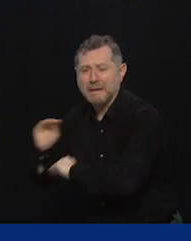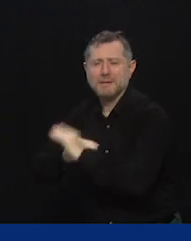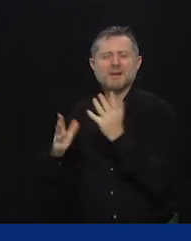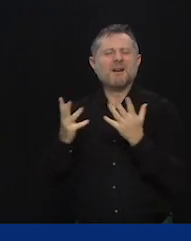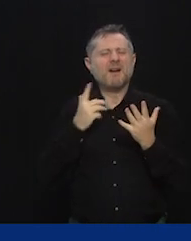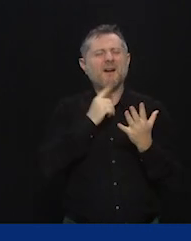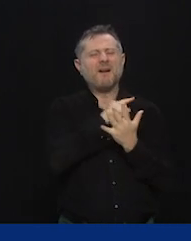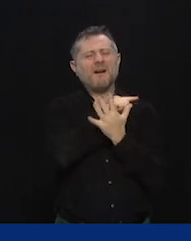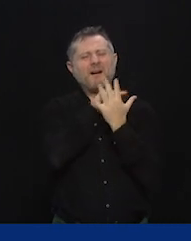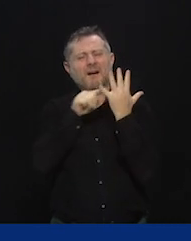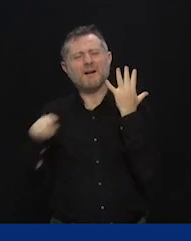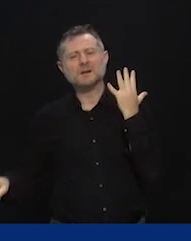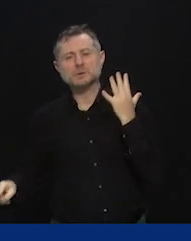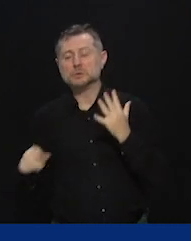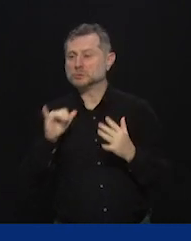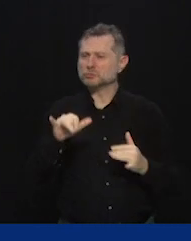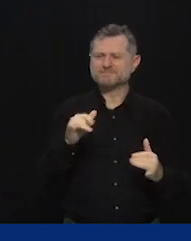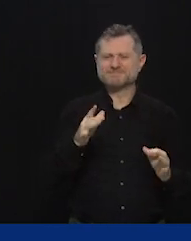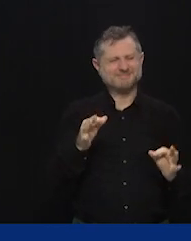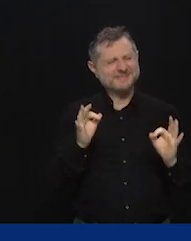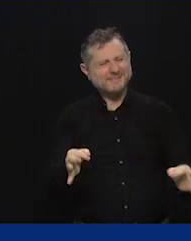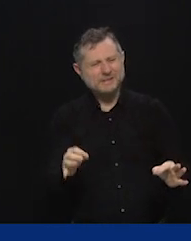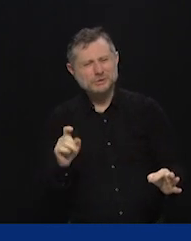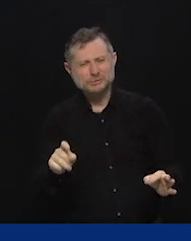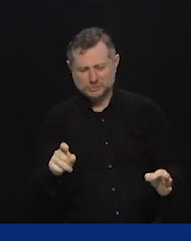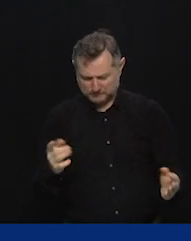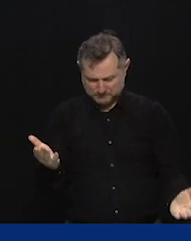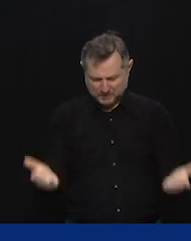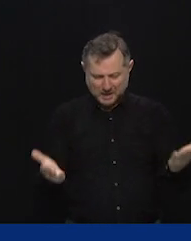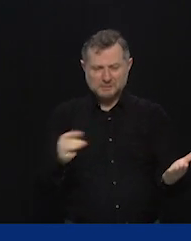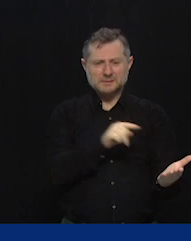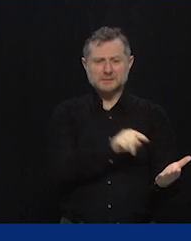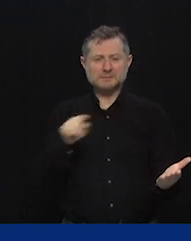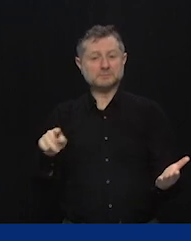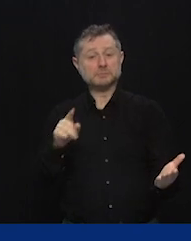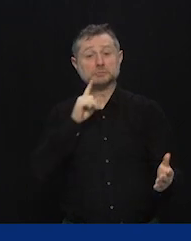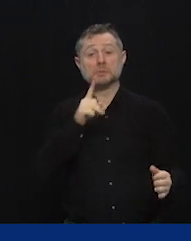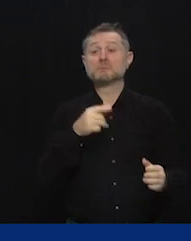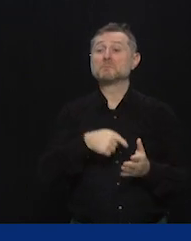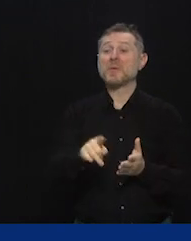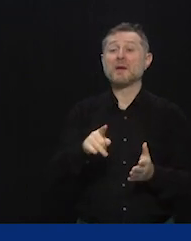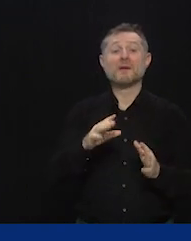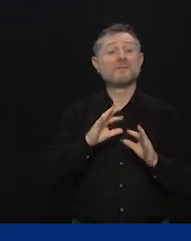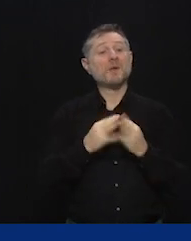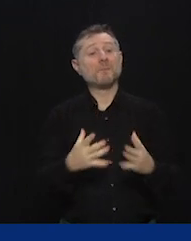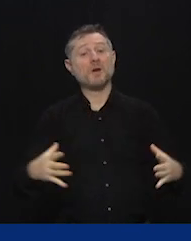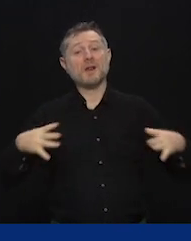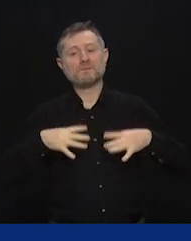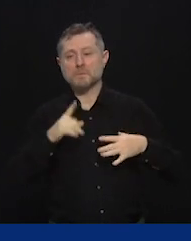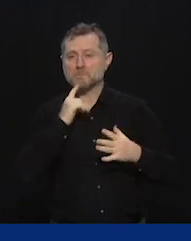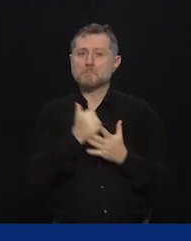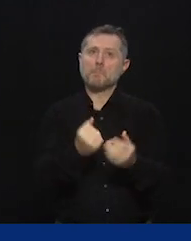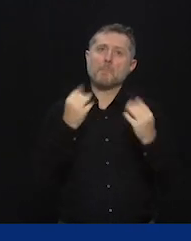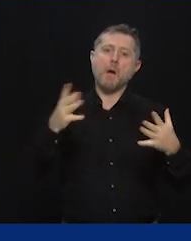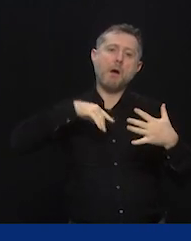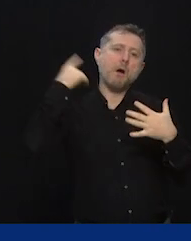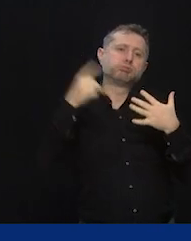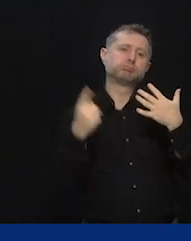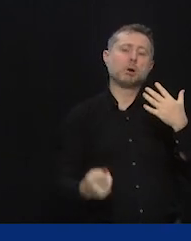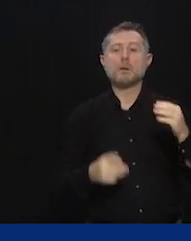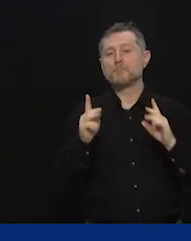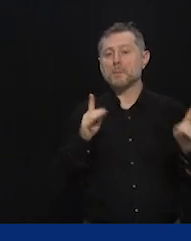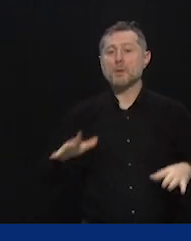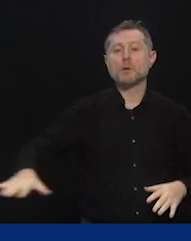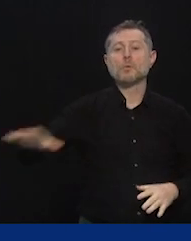specter. Paid family leave in our state has lifted up so many people, over 100,000 New Yorkers every single year, and